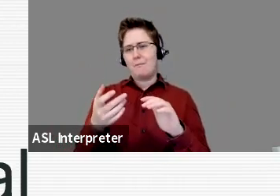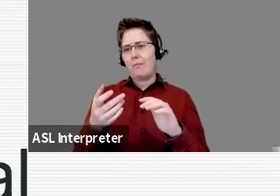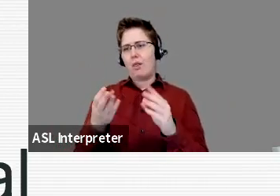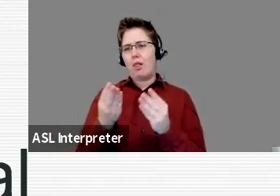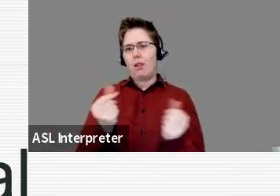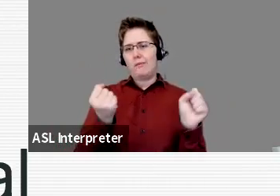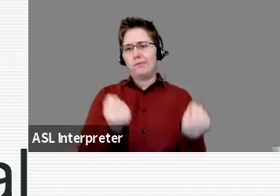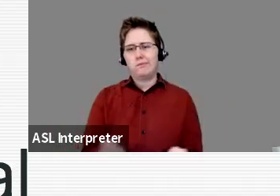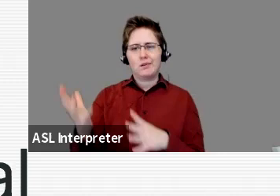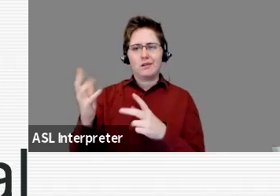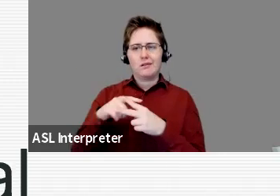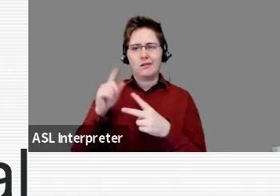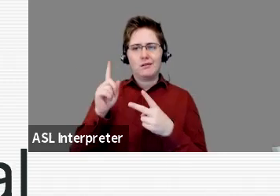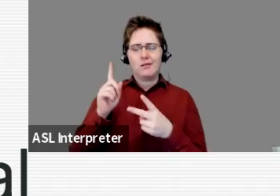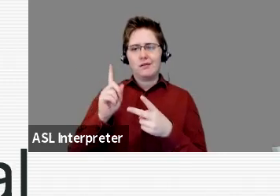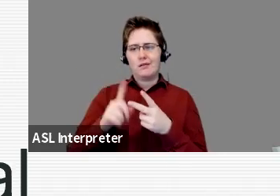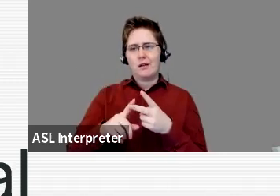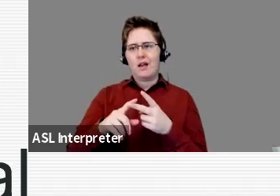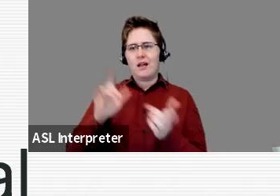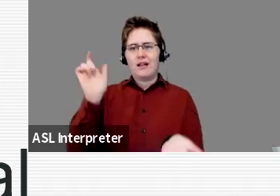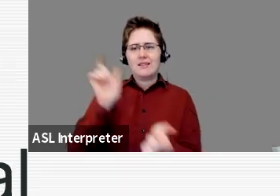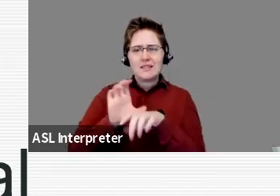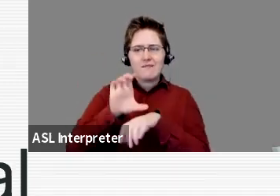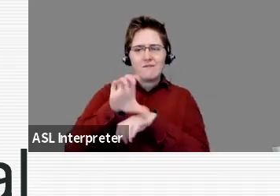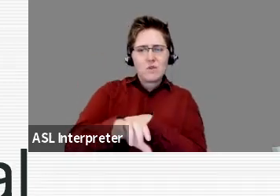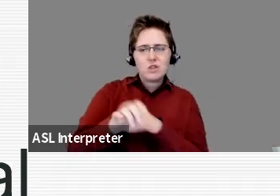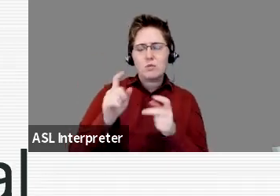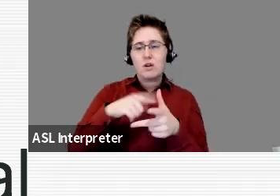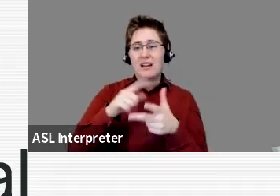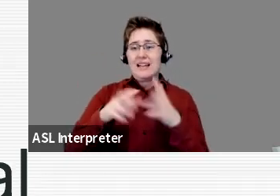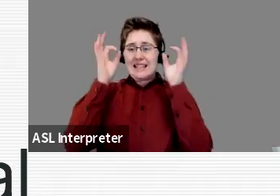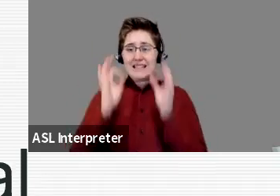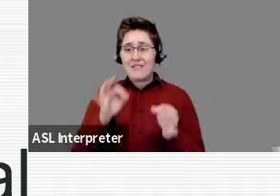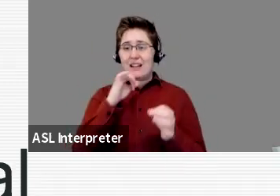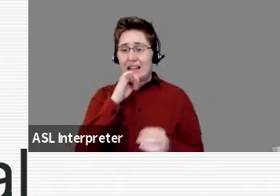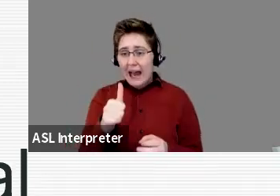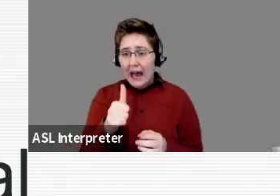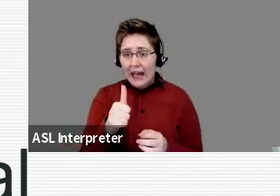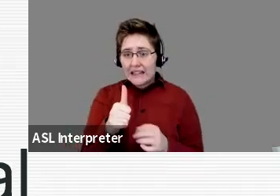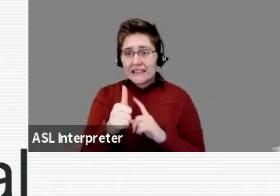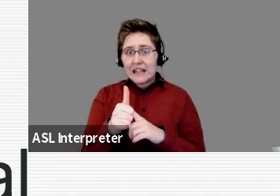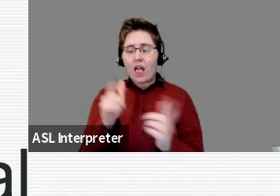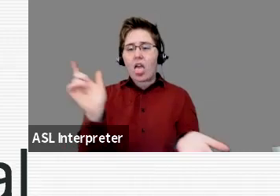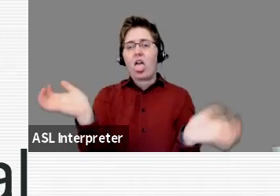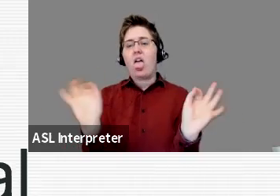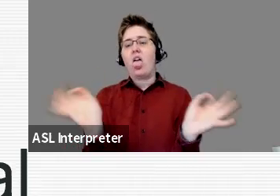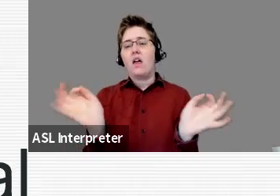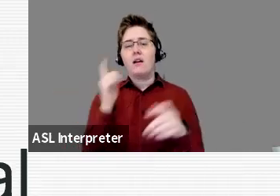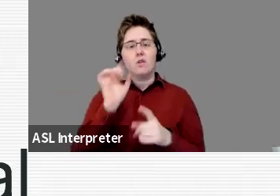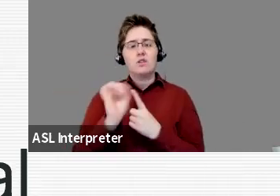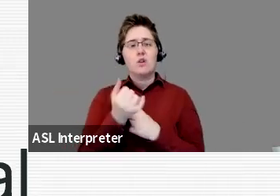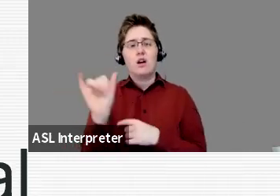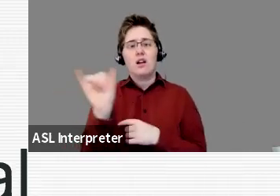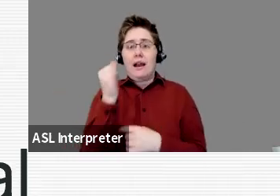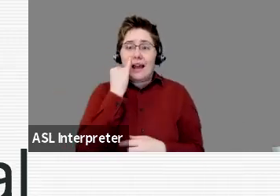obsolete or less enforceable, and certainly not less necessary in situations of